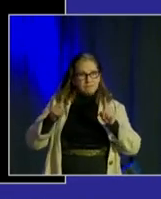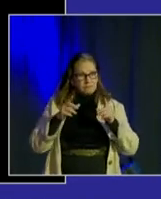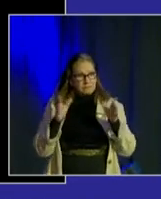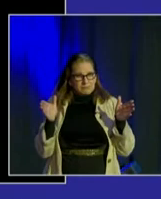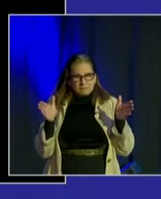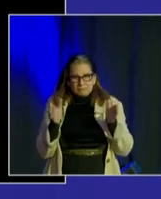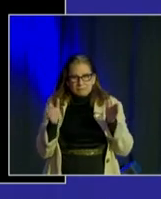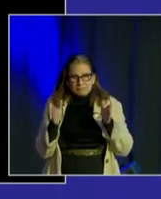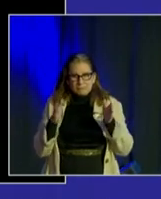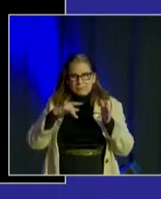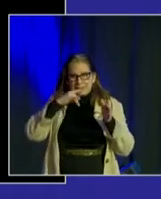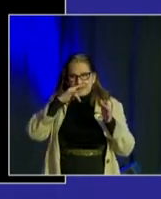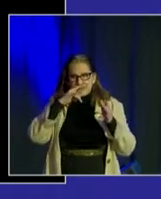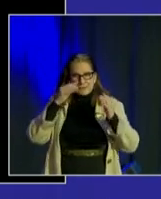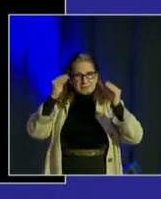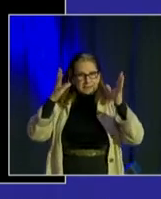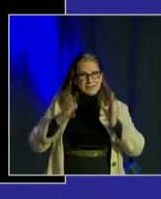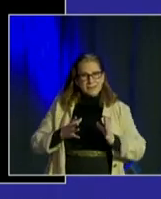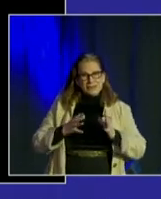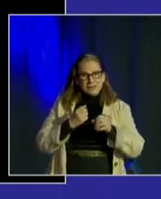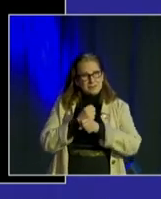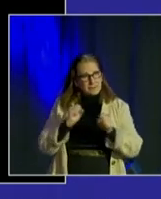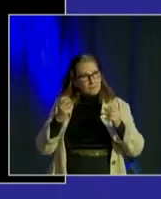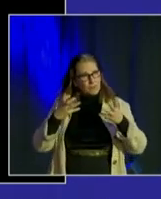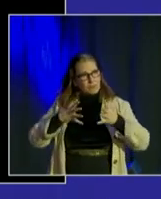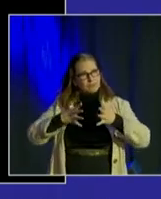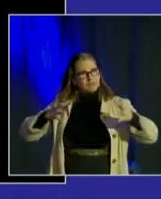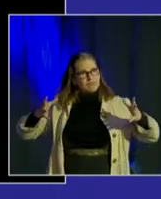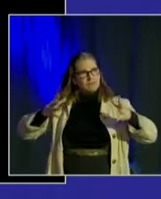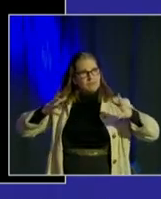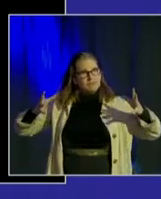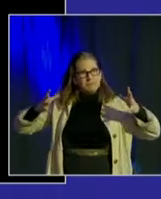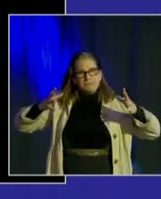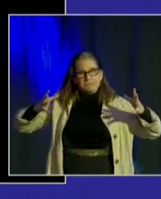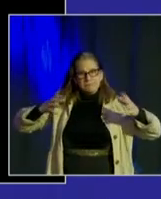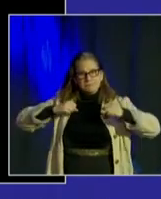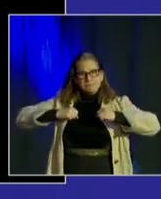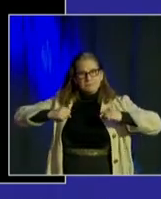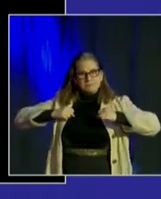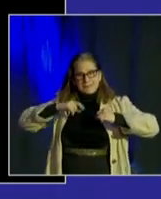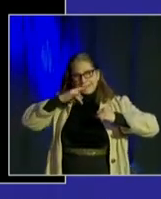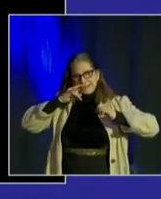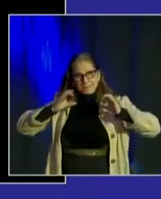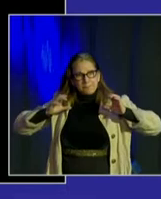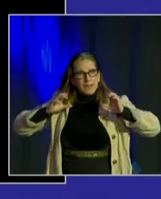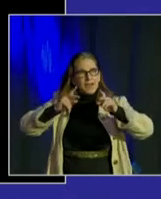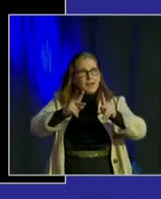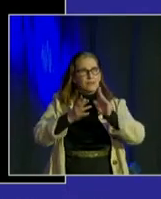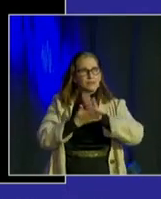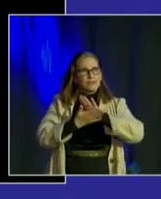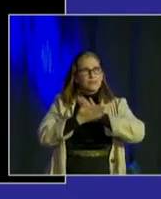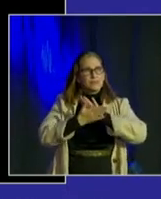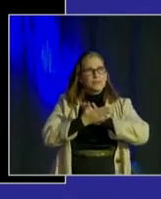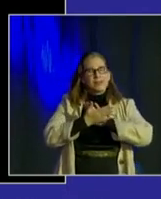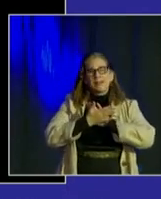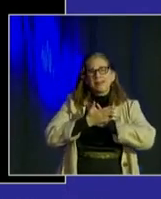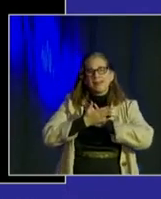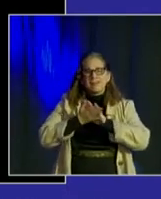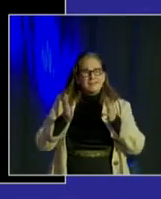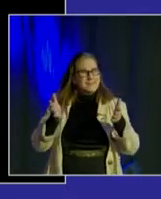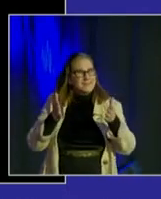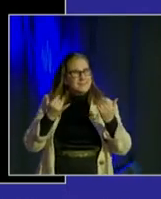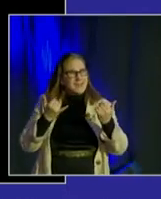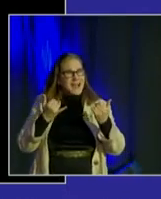and our teachers safe, but we also want kids to be back in school, and we just don't have the space at our school and many other schools, nor the staffing to support